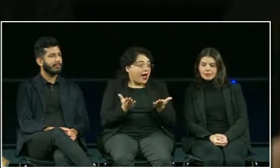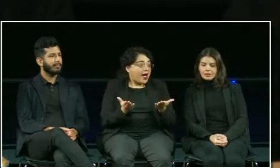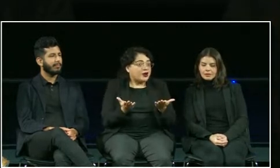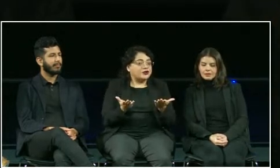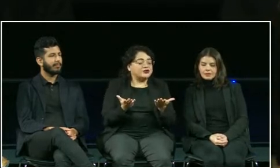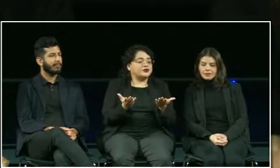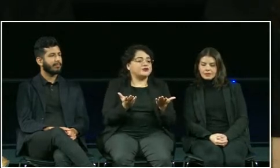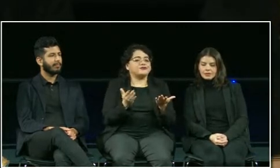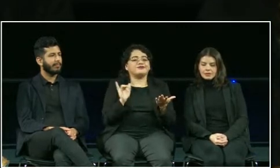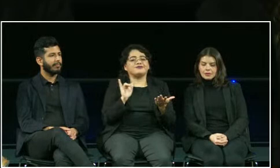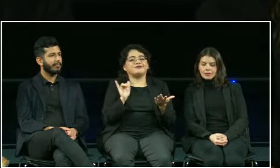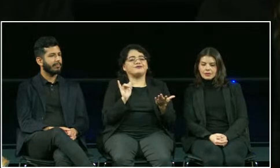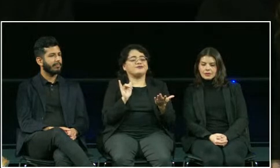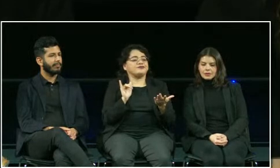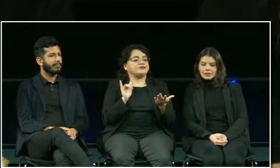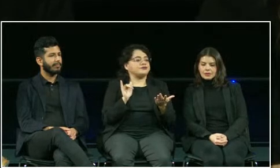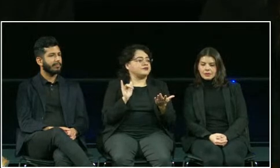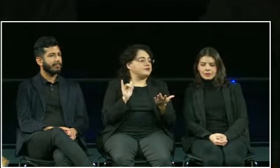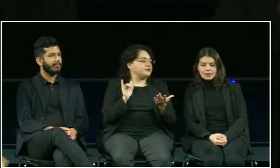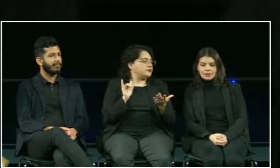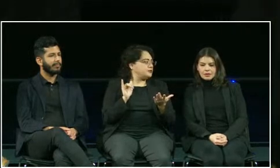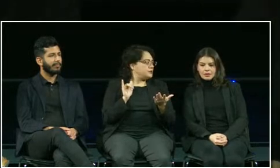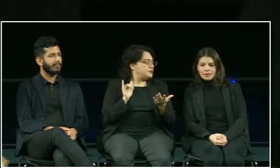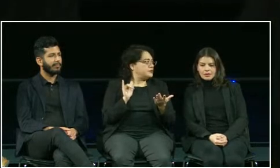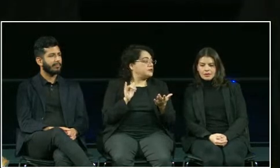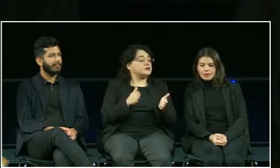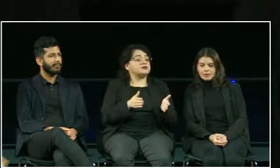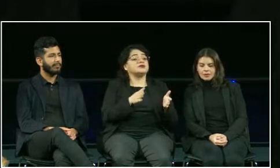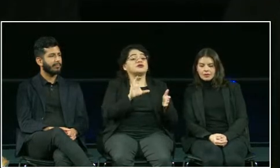like, for example, the chimney,